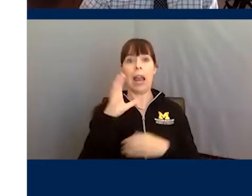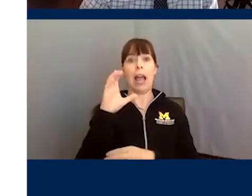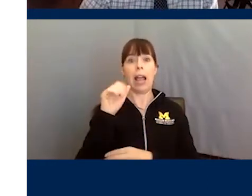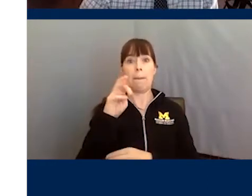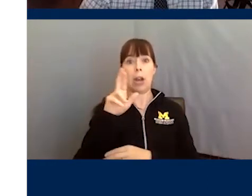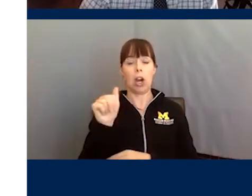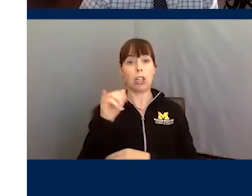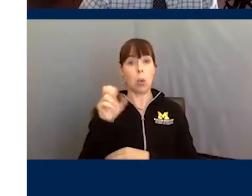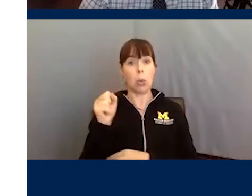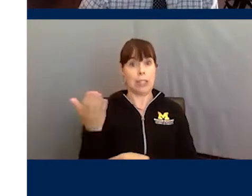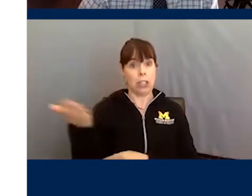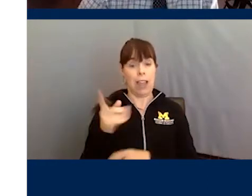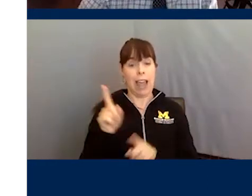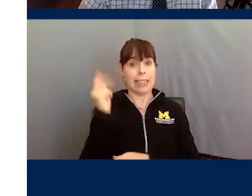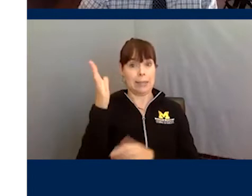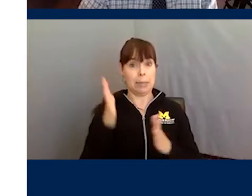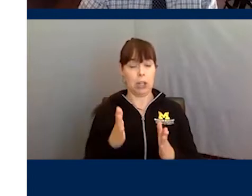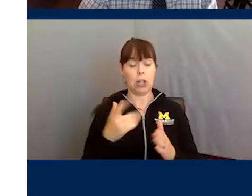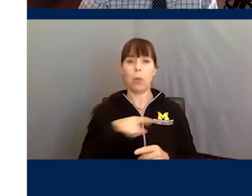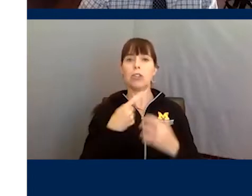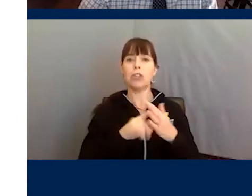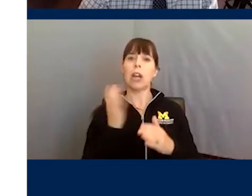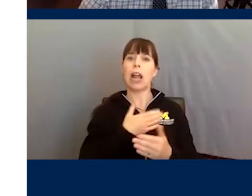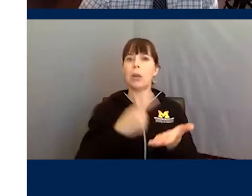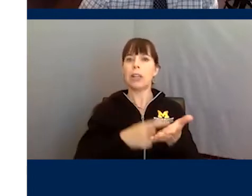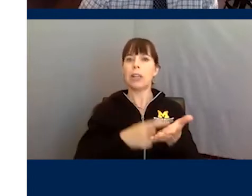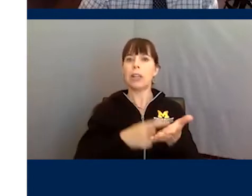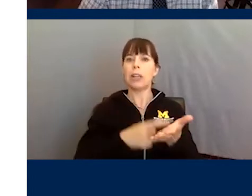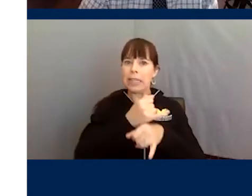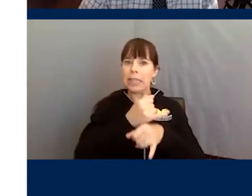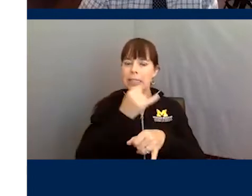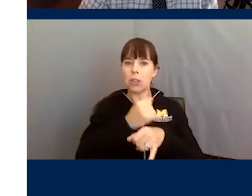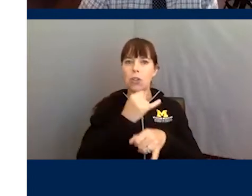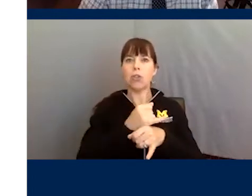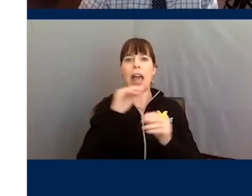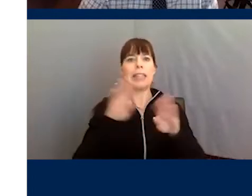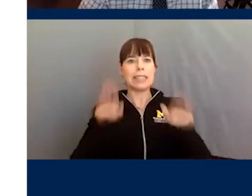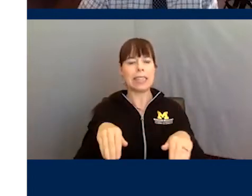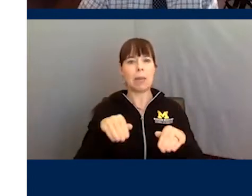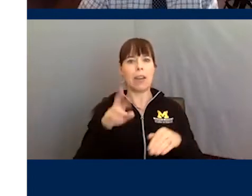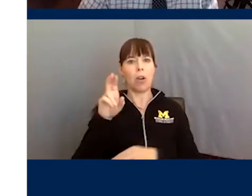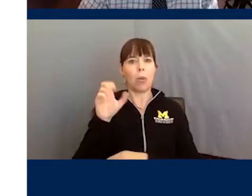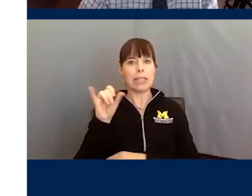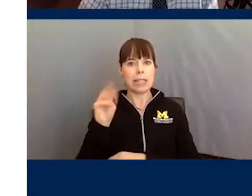an invited speaker, and we started our discussion about institutional and systemic racism.